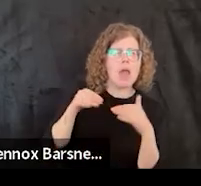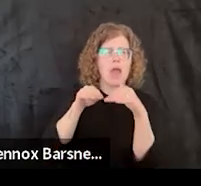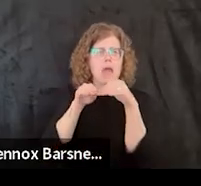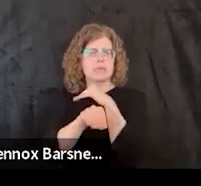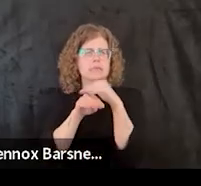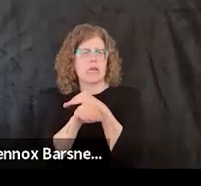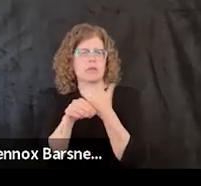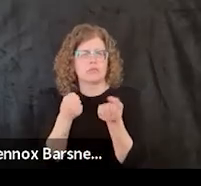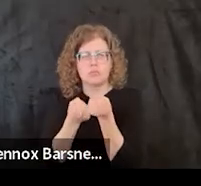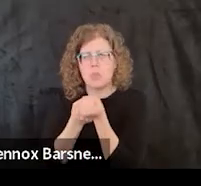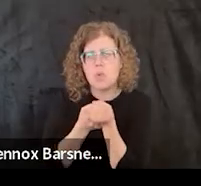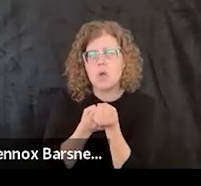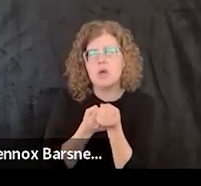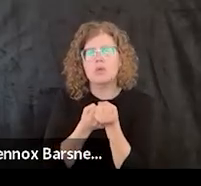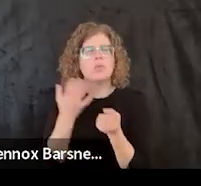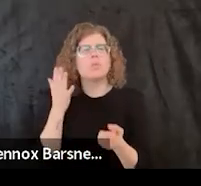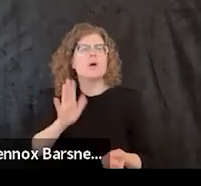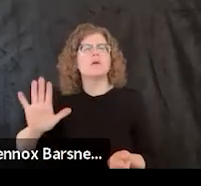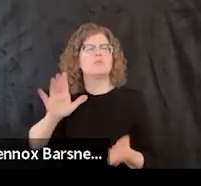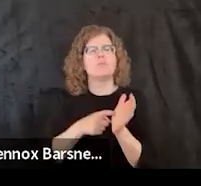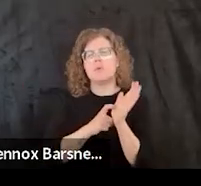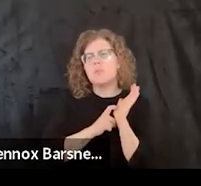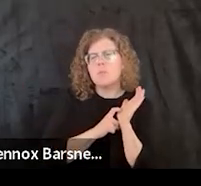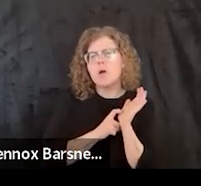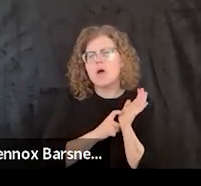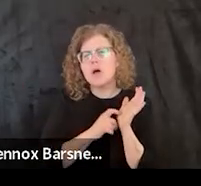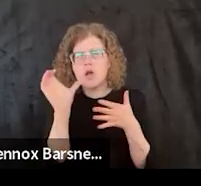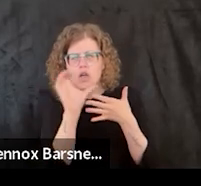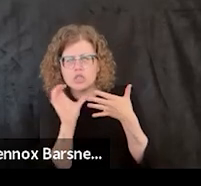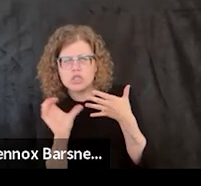processes. Please reach out early if you have any questions.